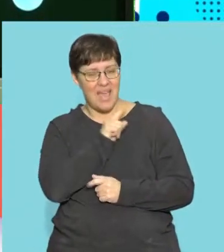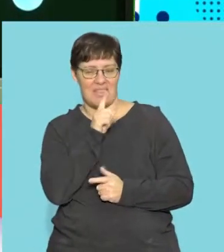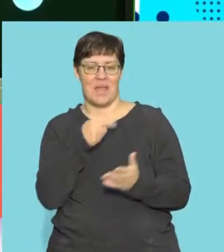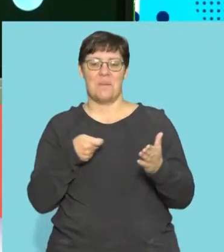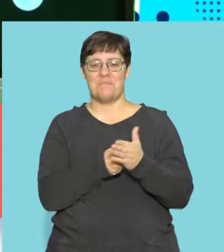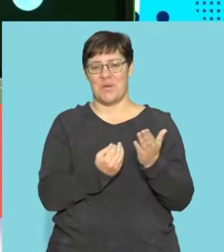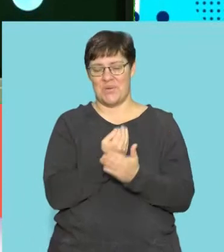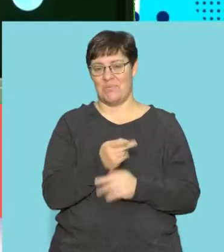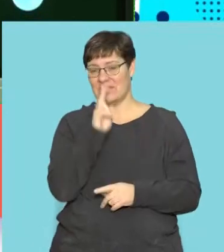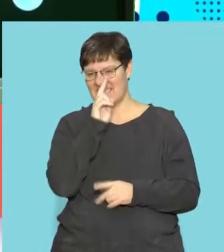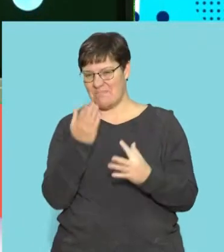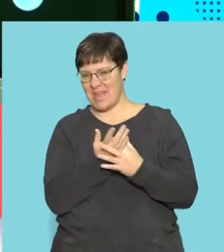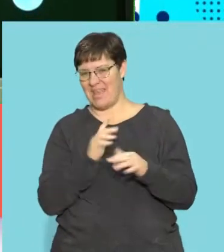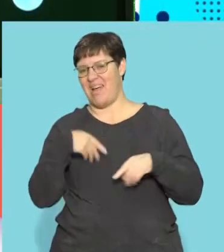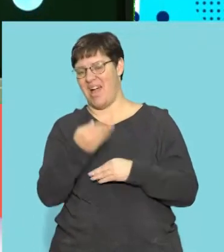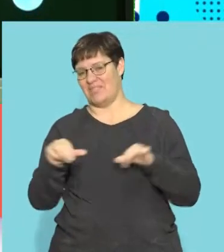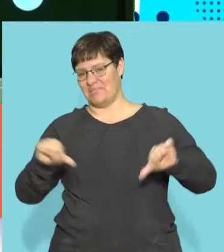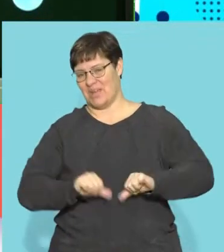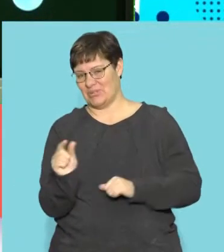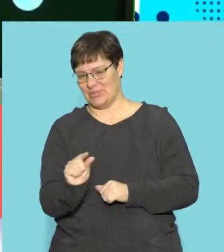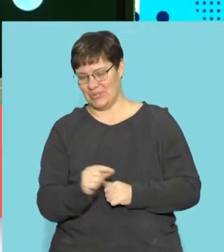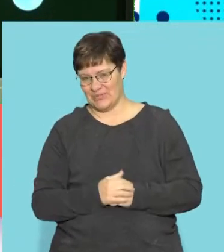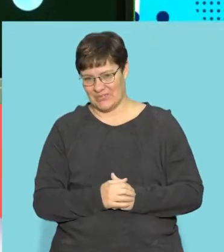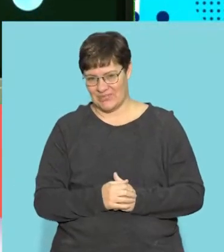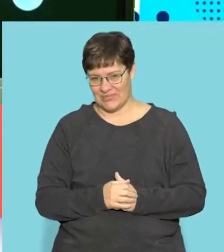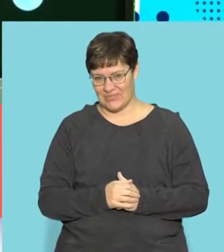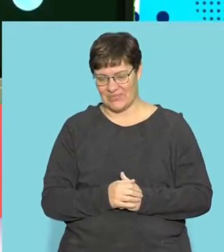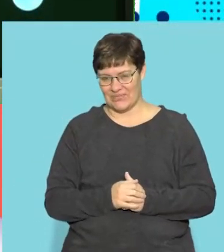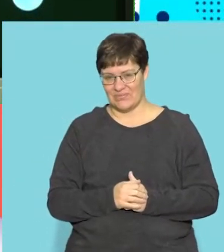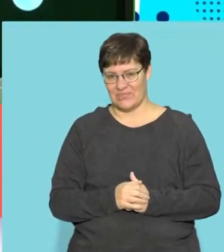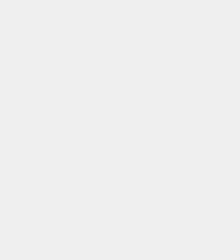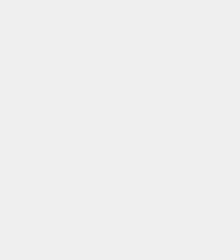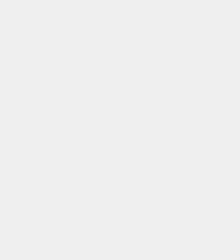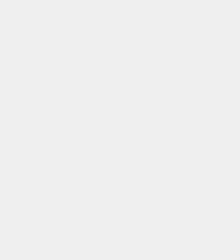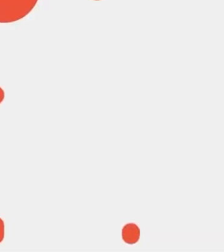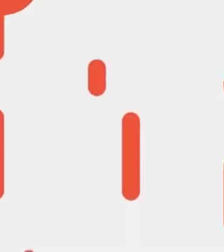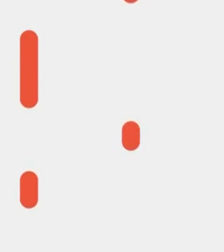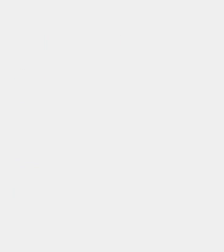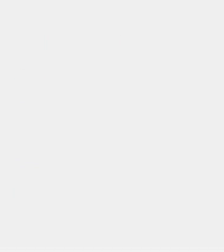need to top up the scrap value. Stay tuned, I'll be back just now.